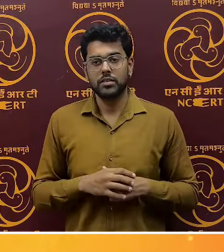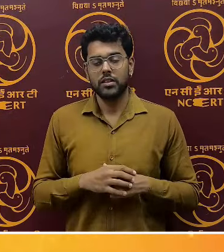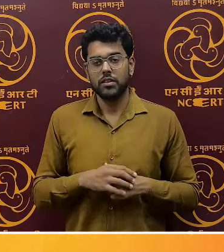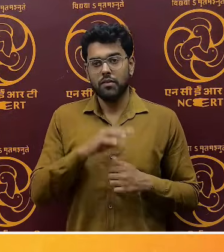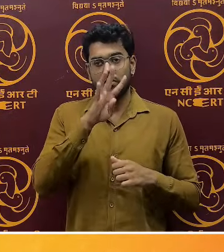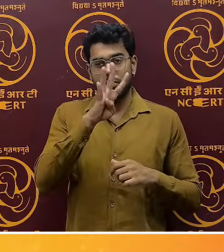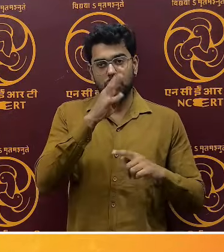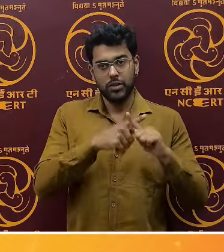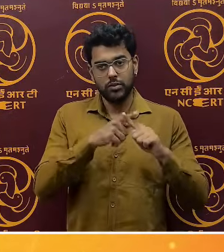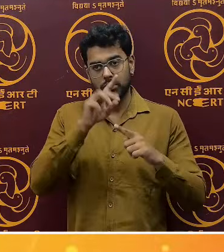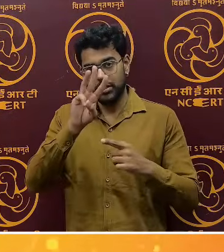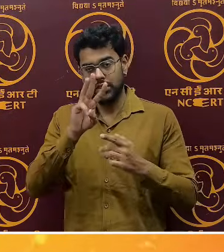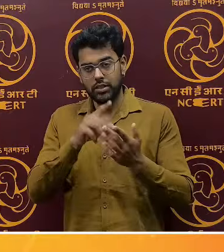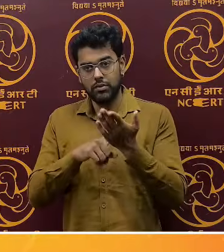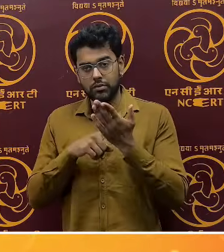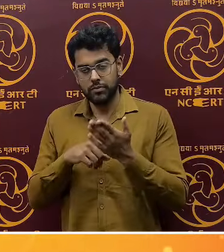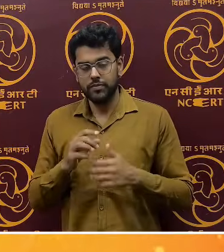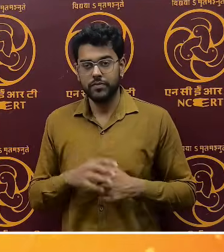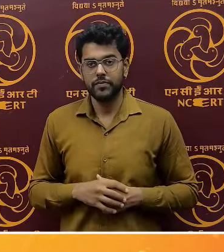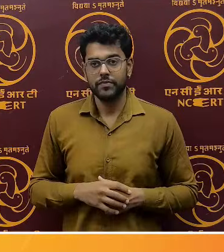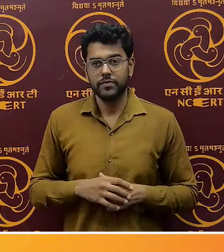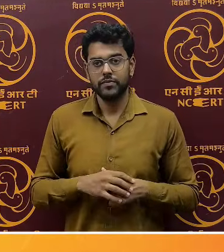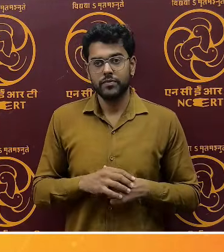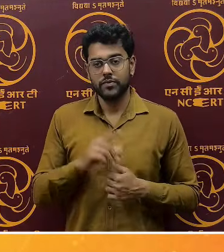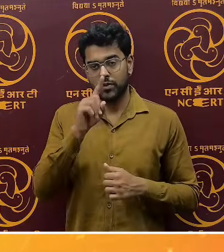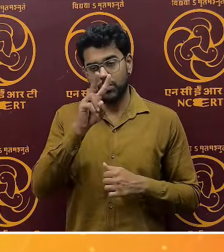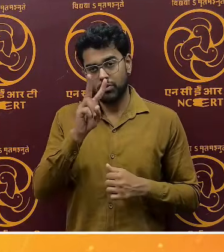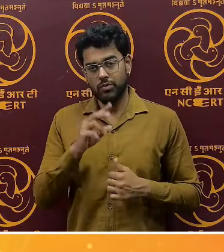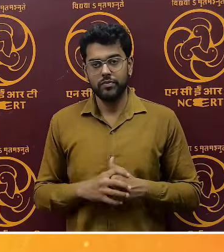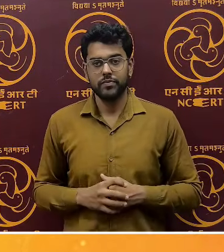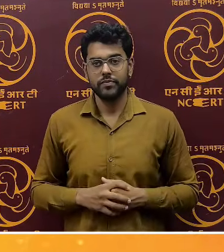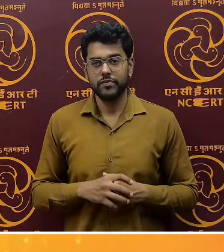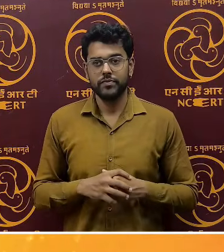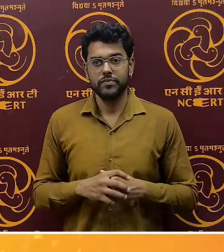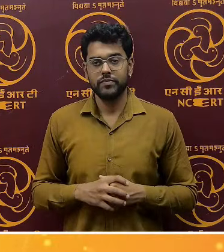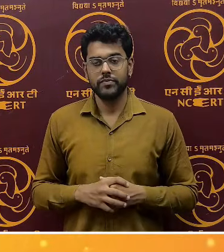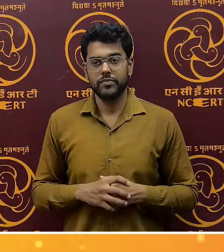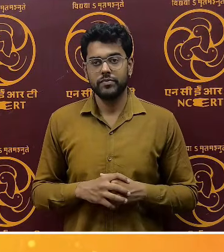3 here. Got it. So it will be 12.